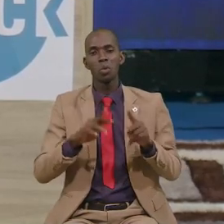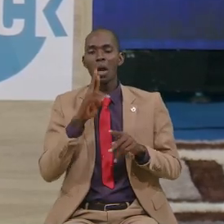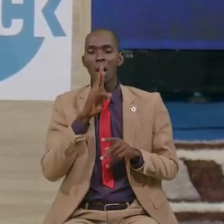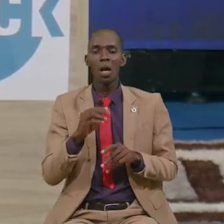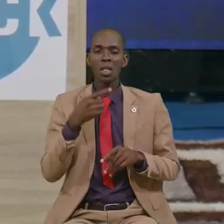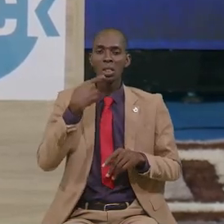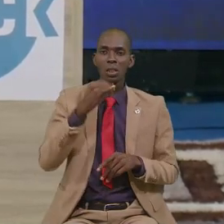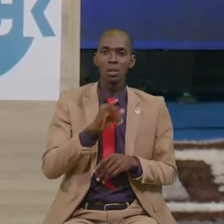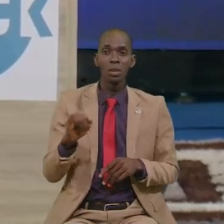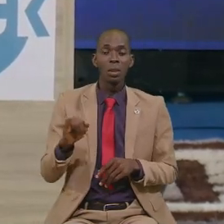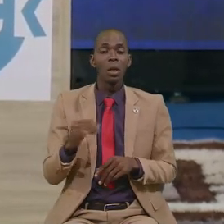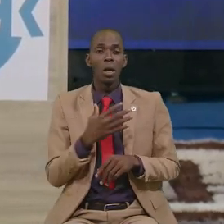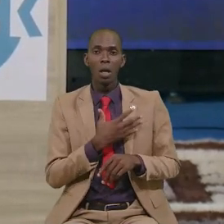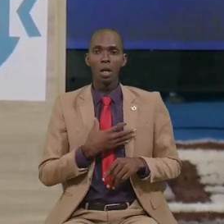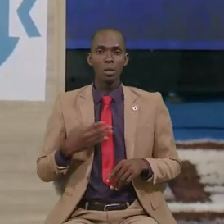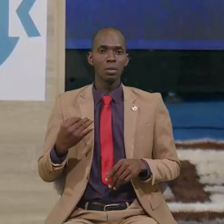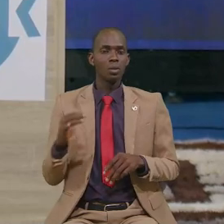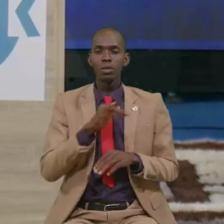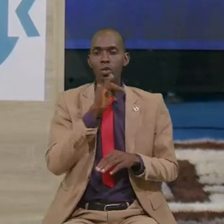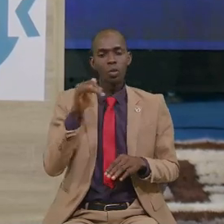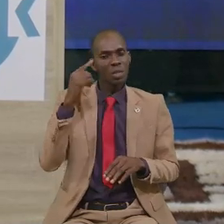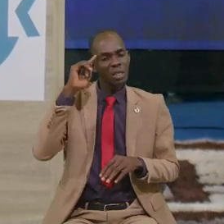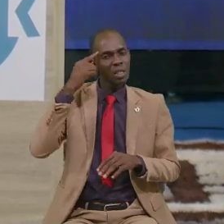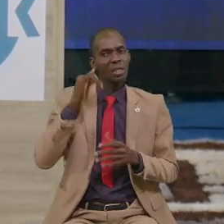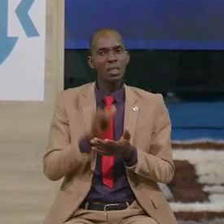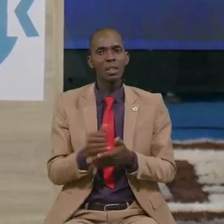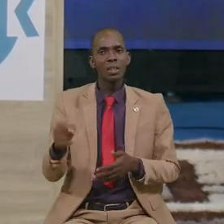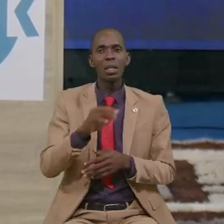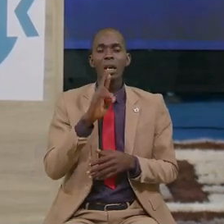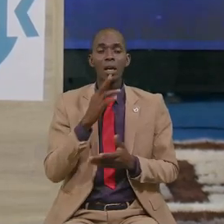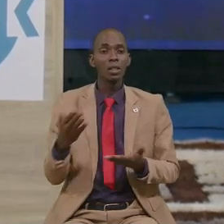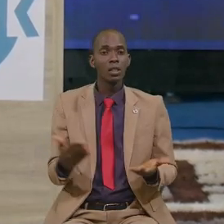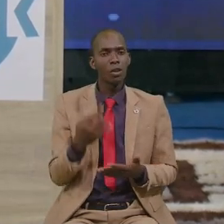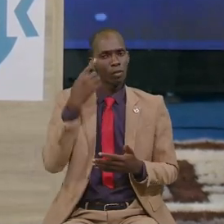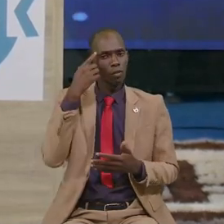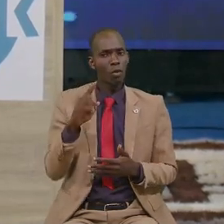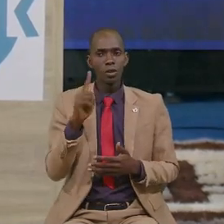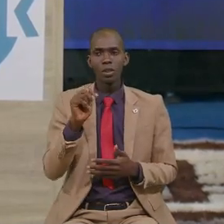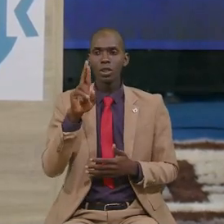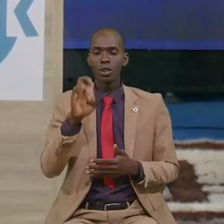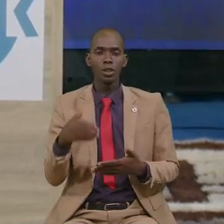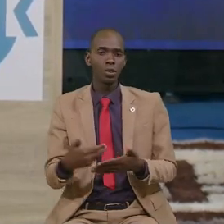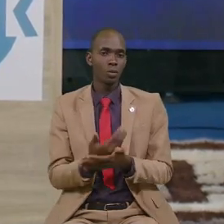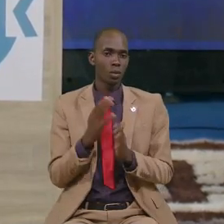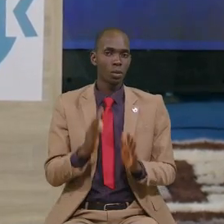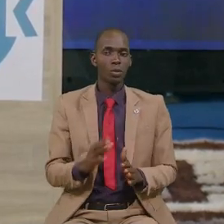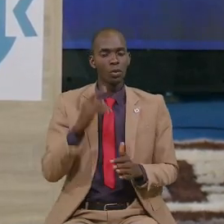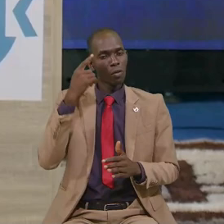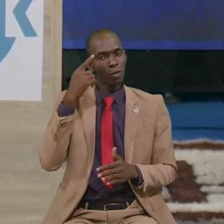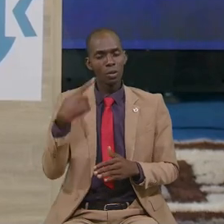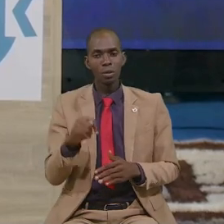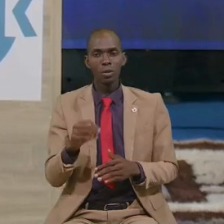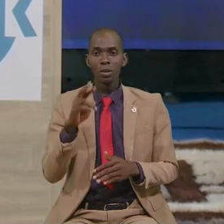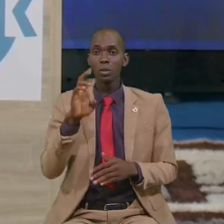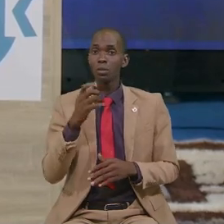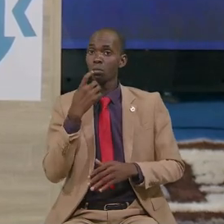don't think that they are here for recreation. They don't think they are here for recommissioning. They